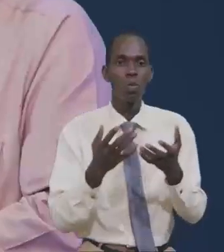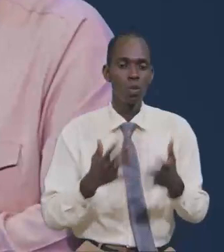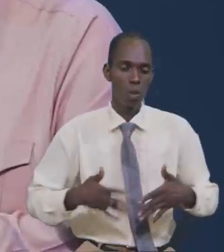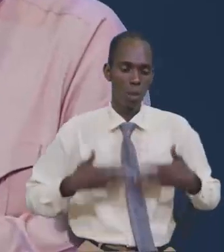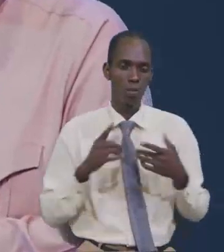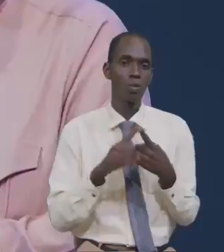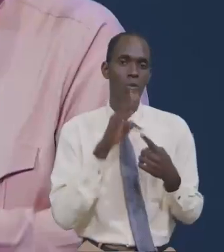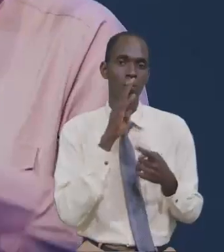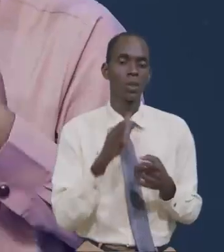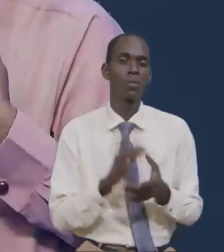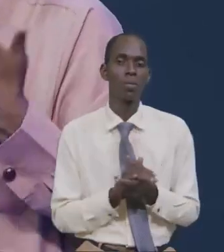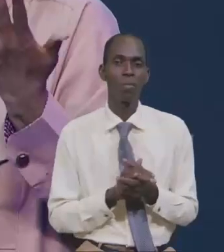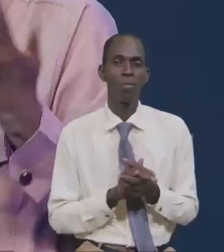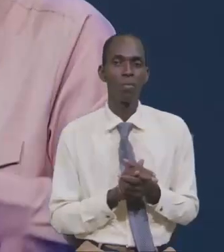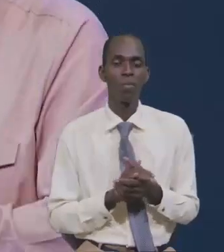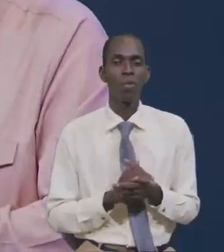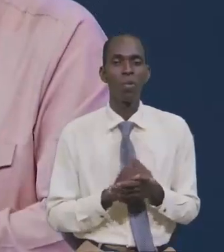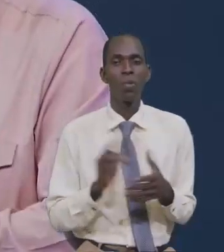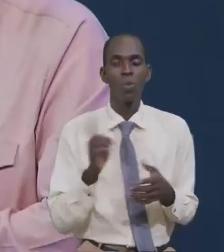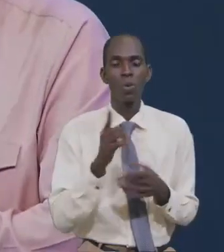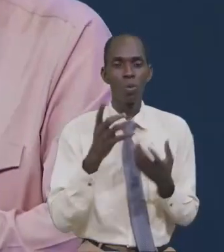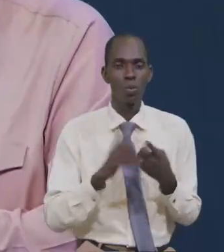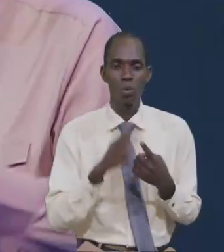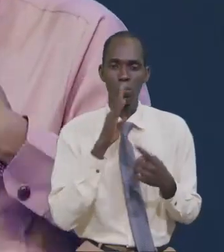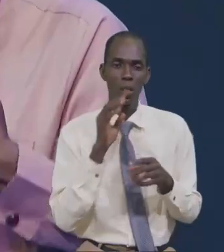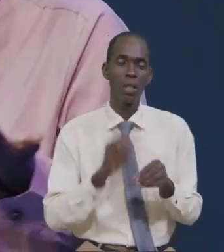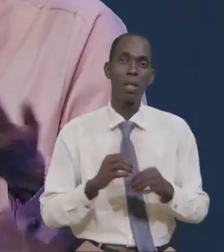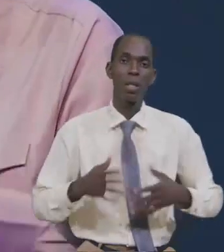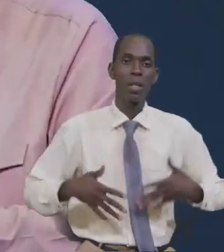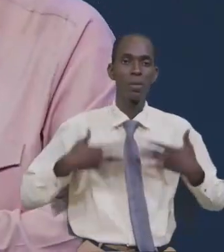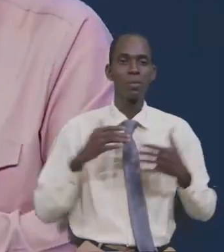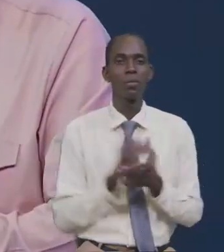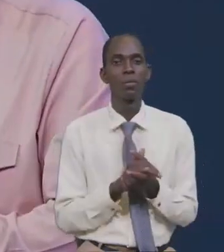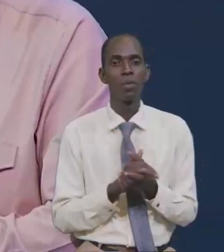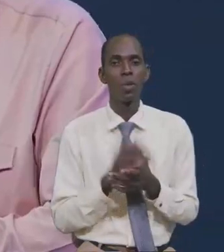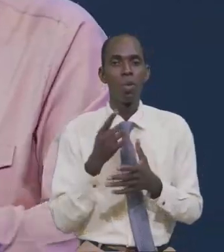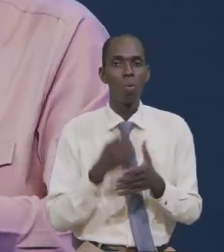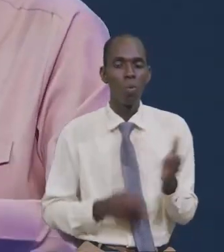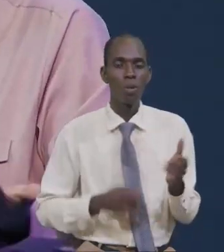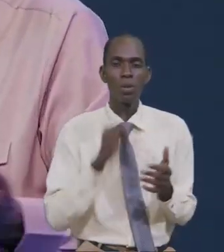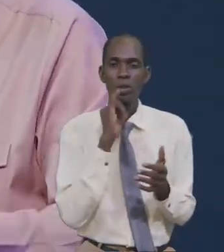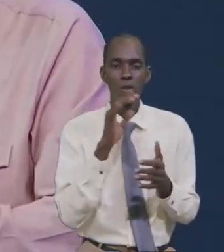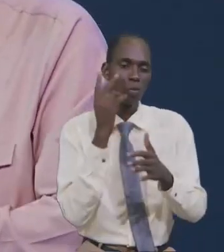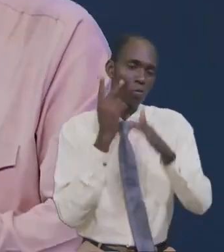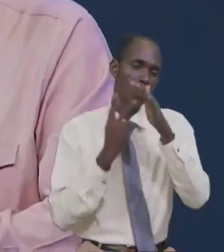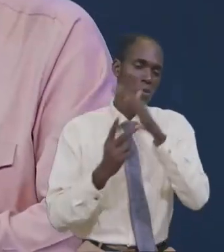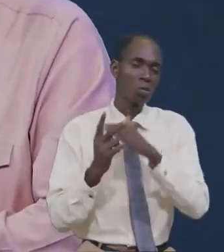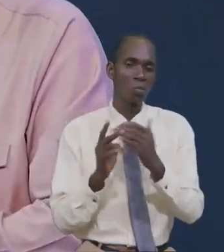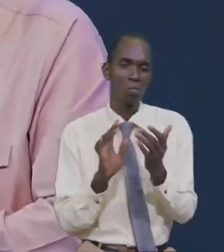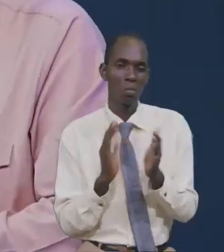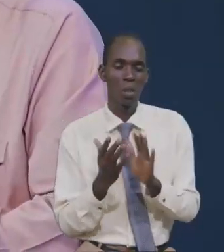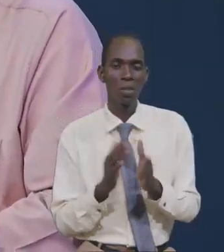life is, personal happiness, personal joy, personal